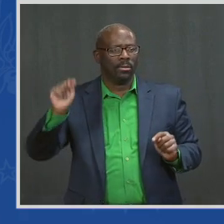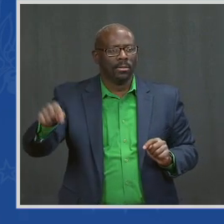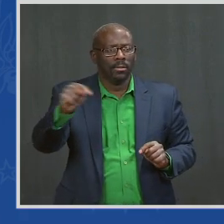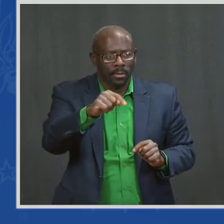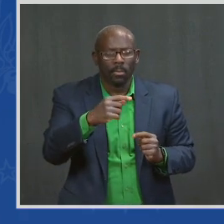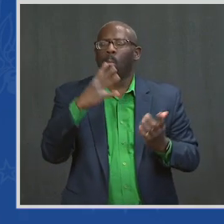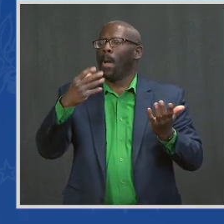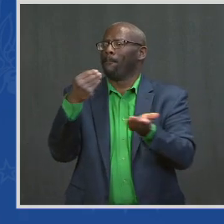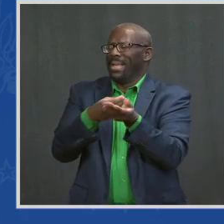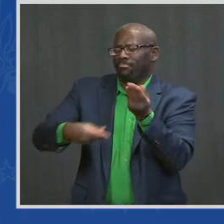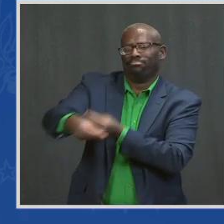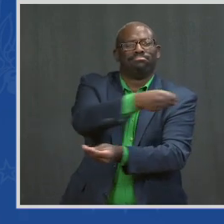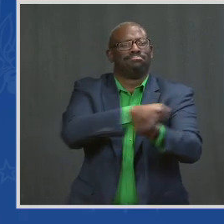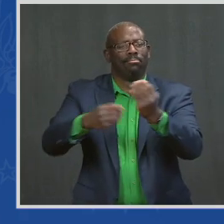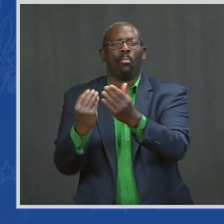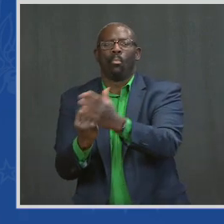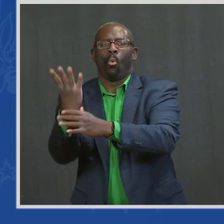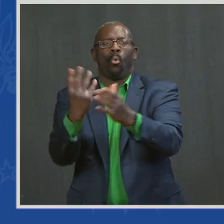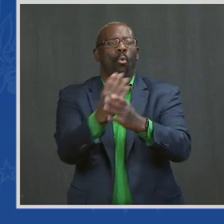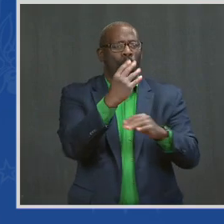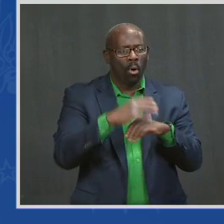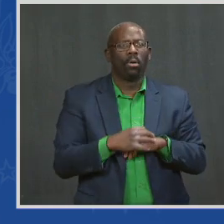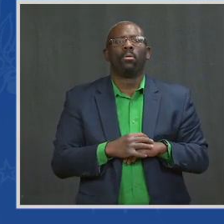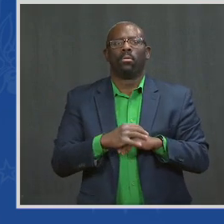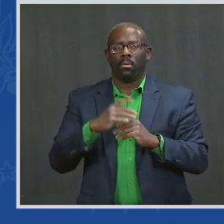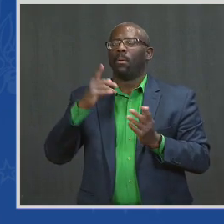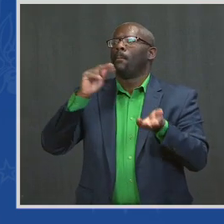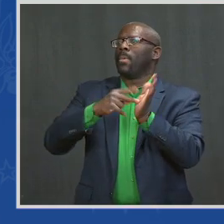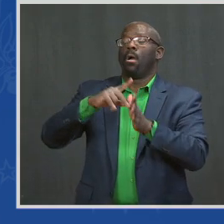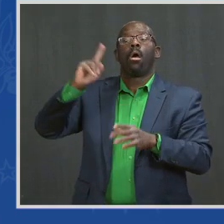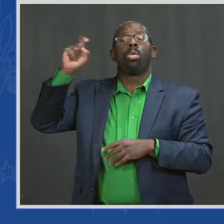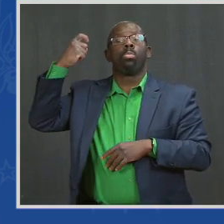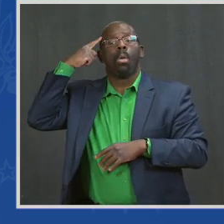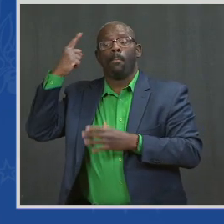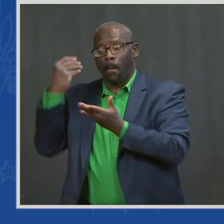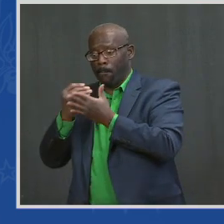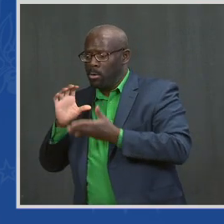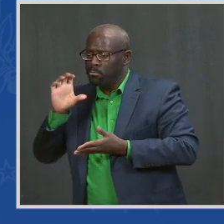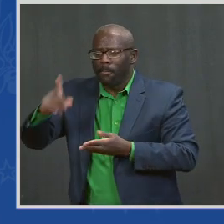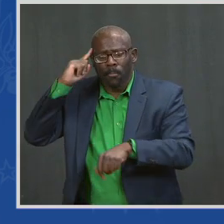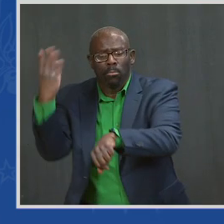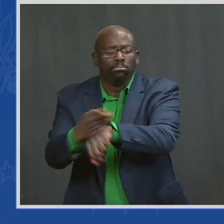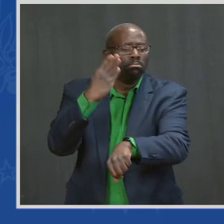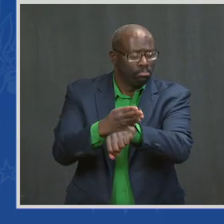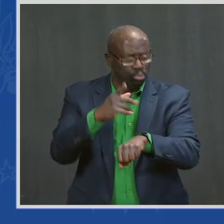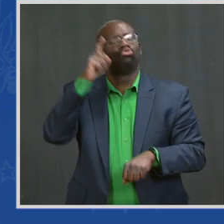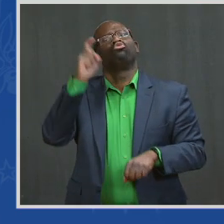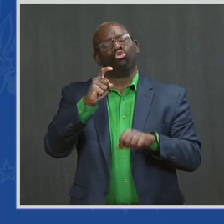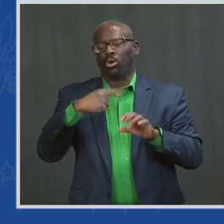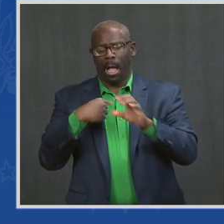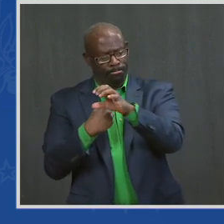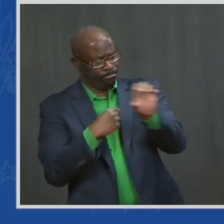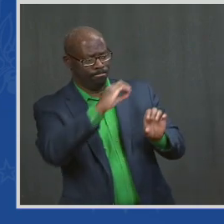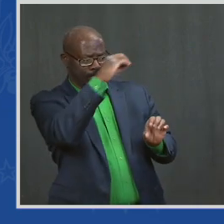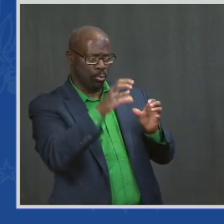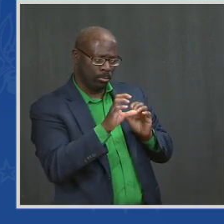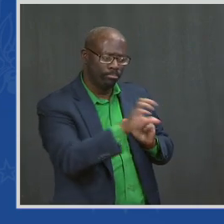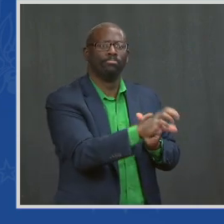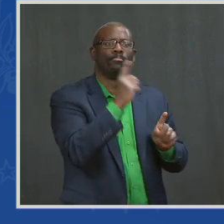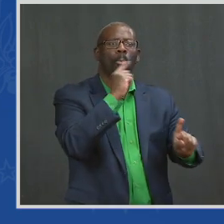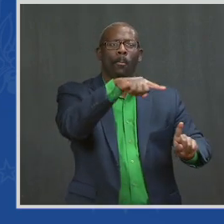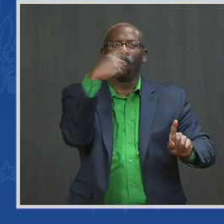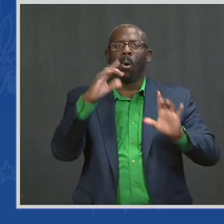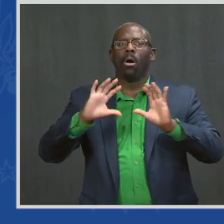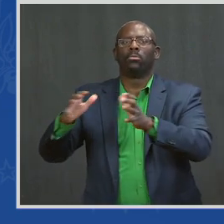their fair and get their fair share of federal contracts so they can begin to build wealth. That's why we're working to give each and